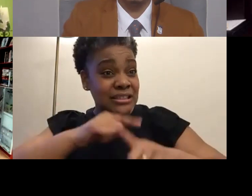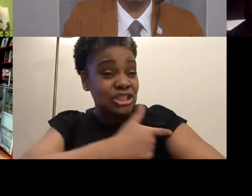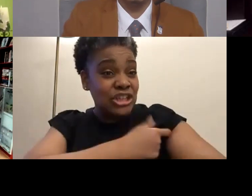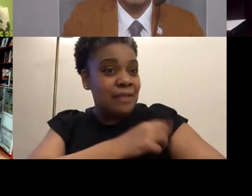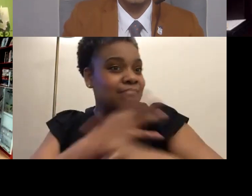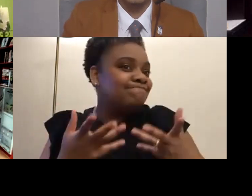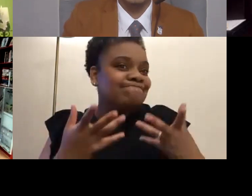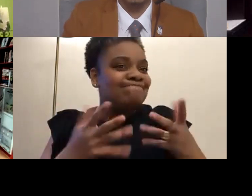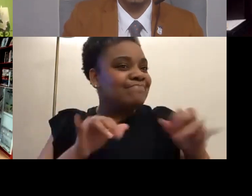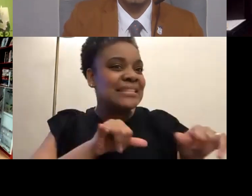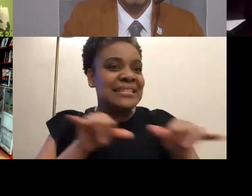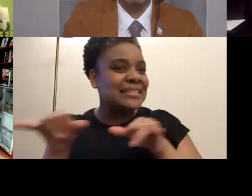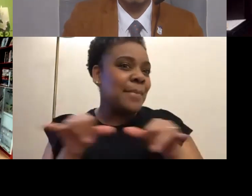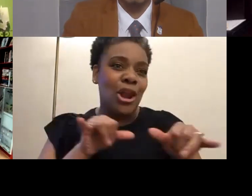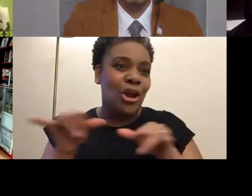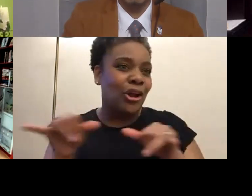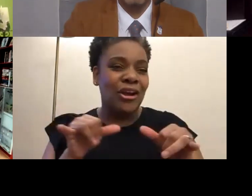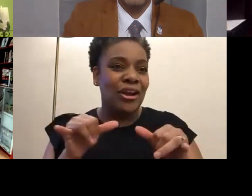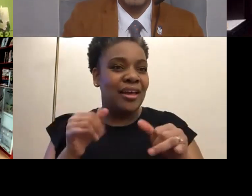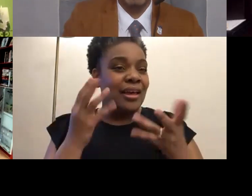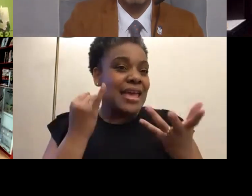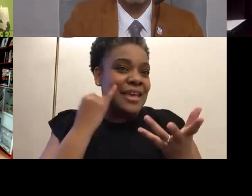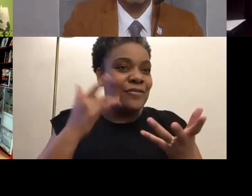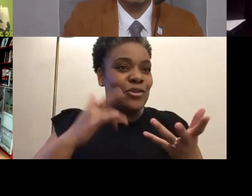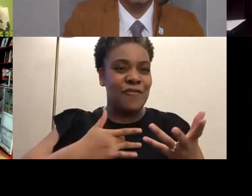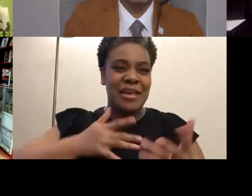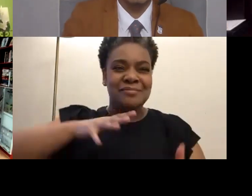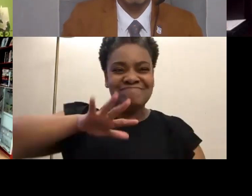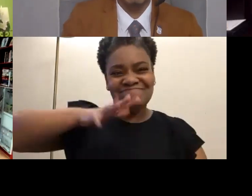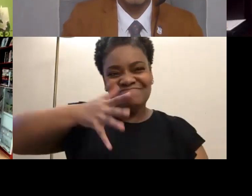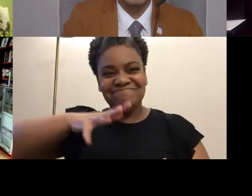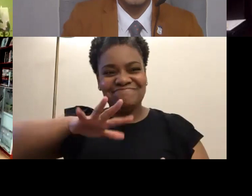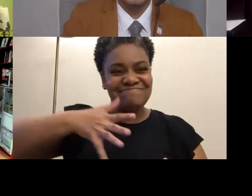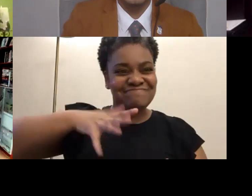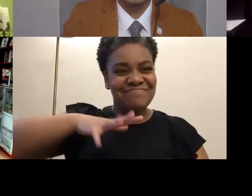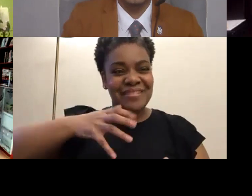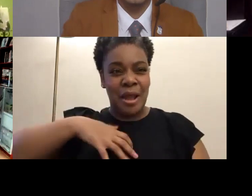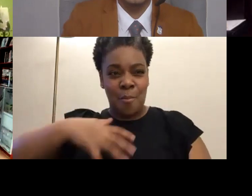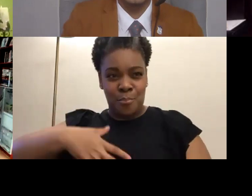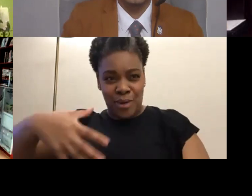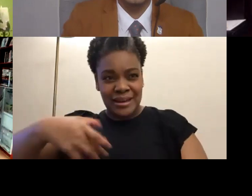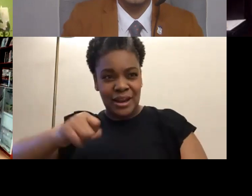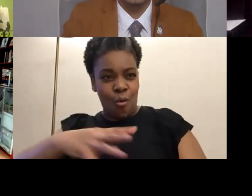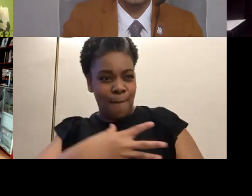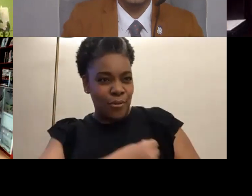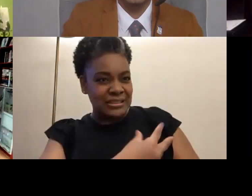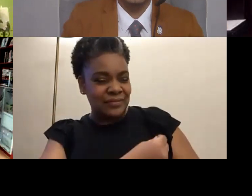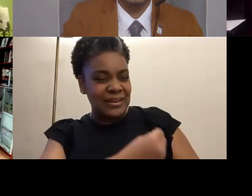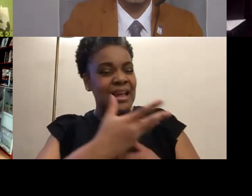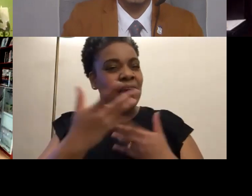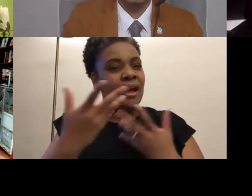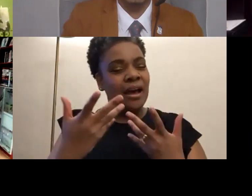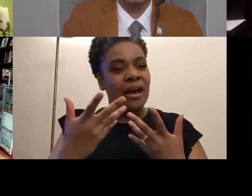group. So if you're sort of on the fence and considering if you're a pregnant woman or a lactating woman, those are